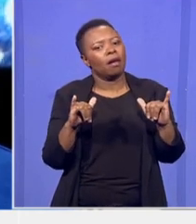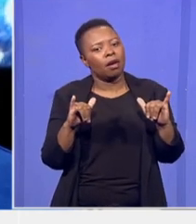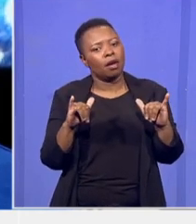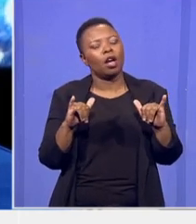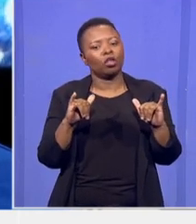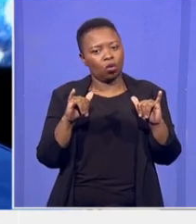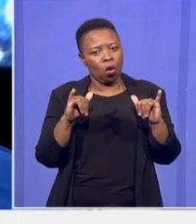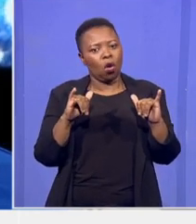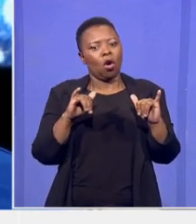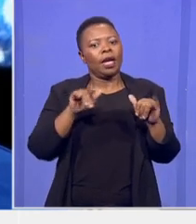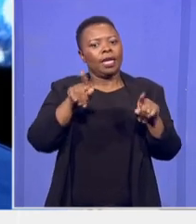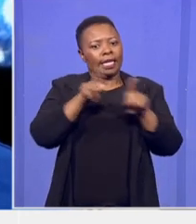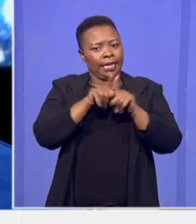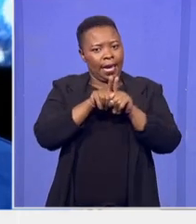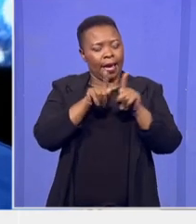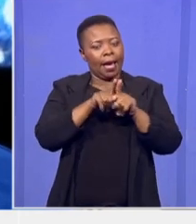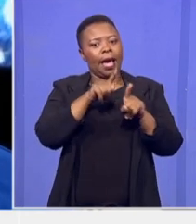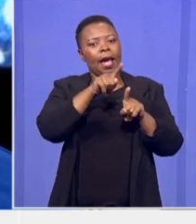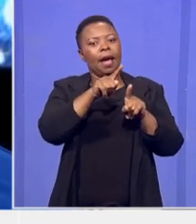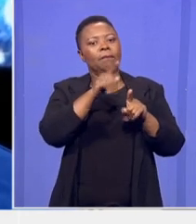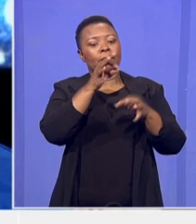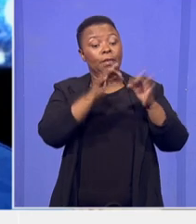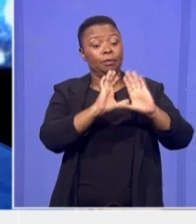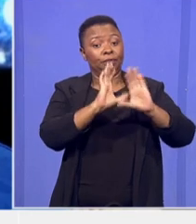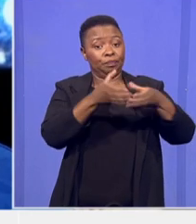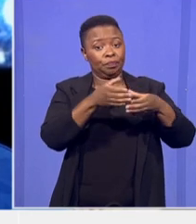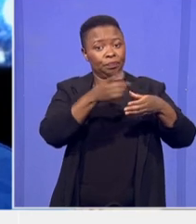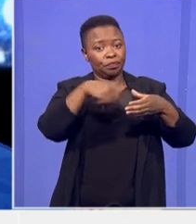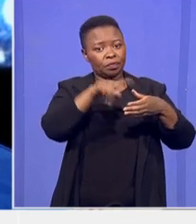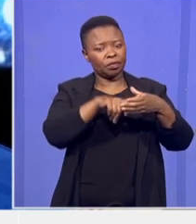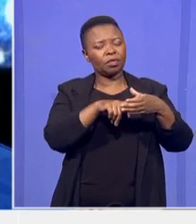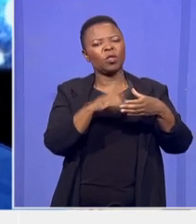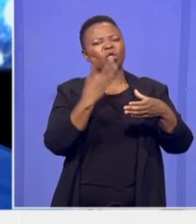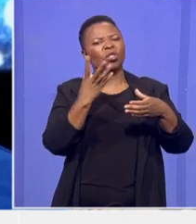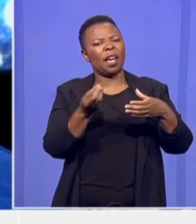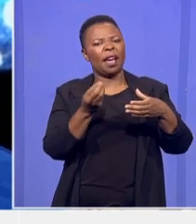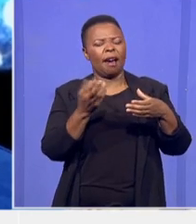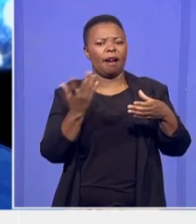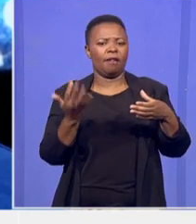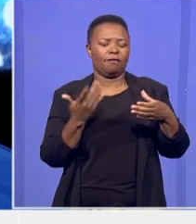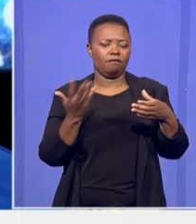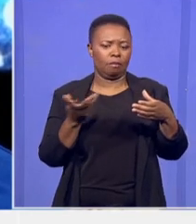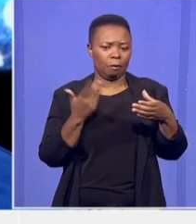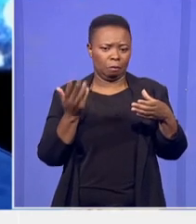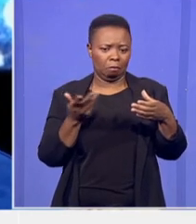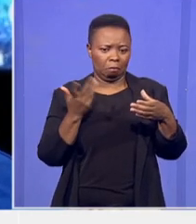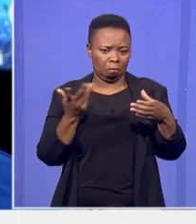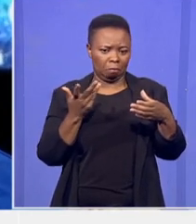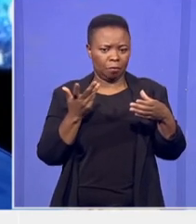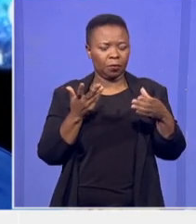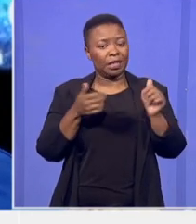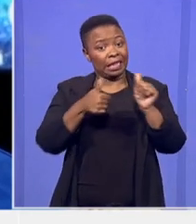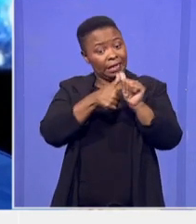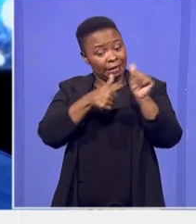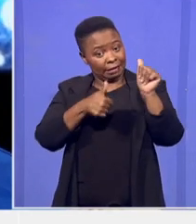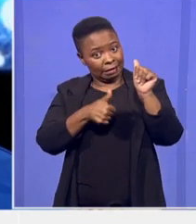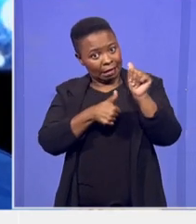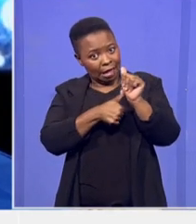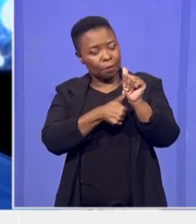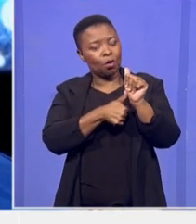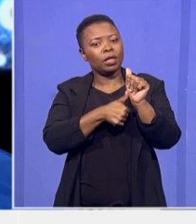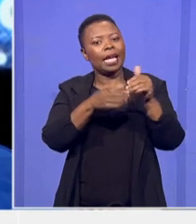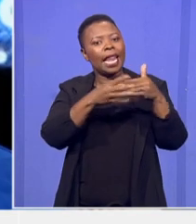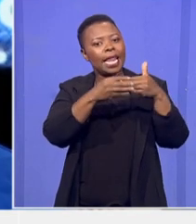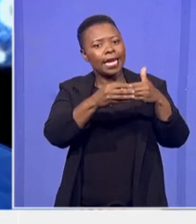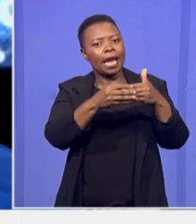circles within the party, there is this idea that a deputy leader can add value, whilst